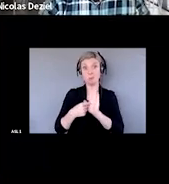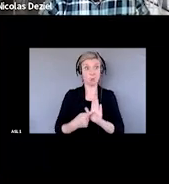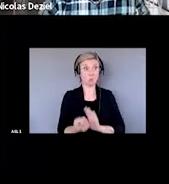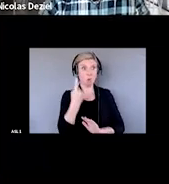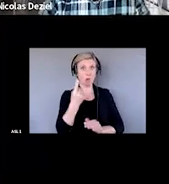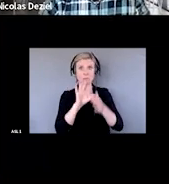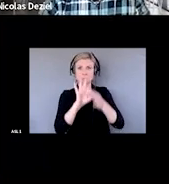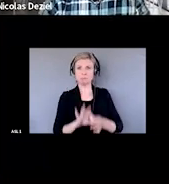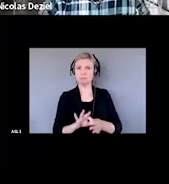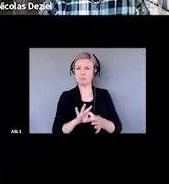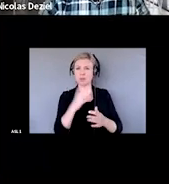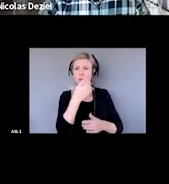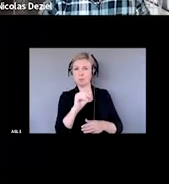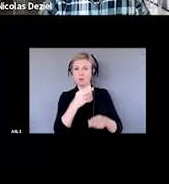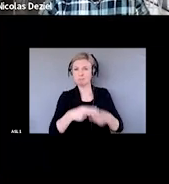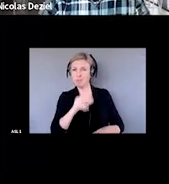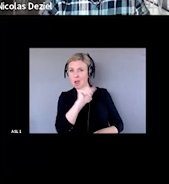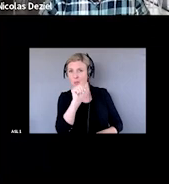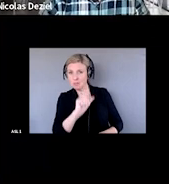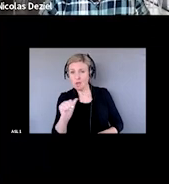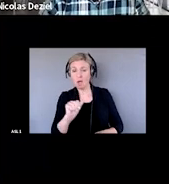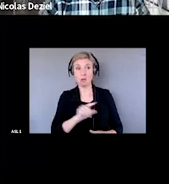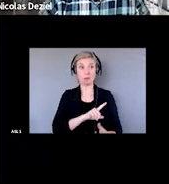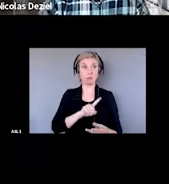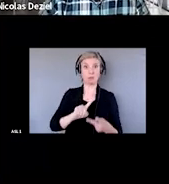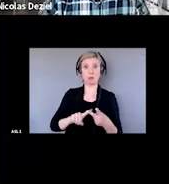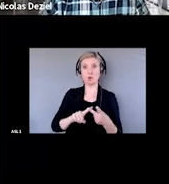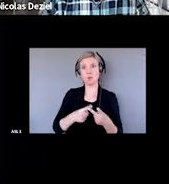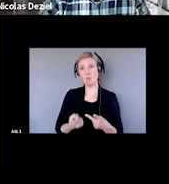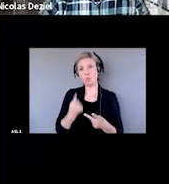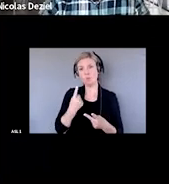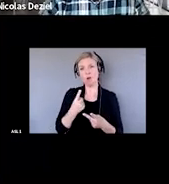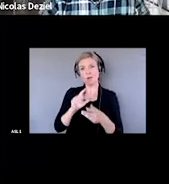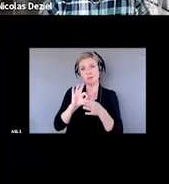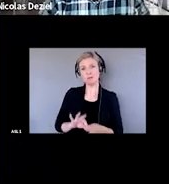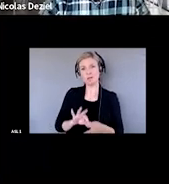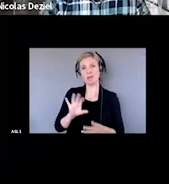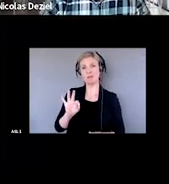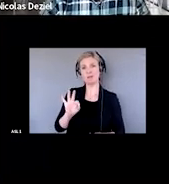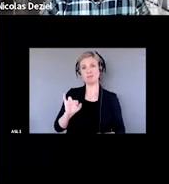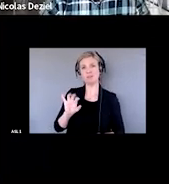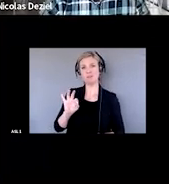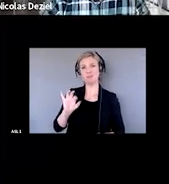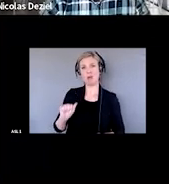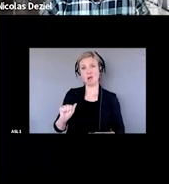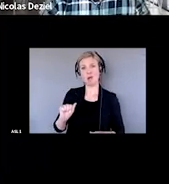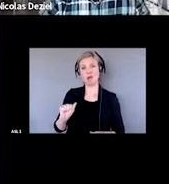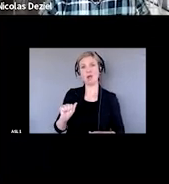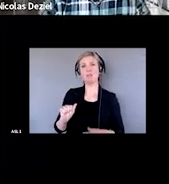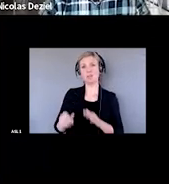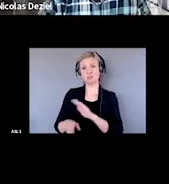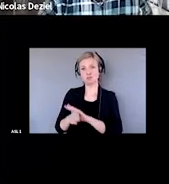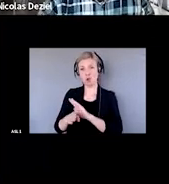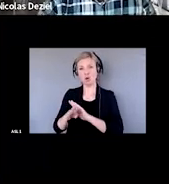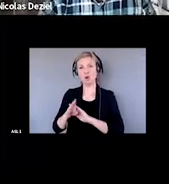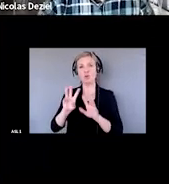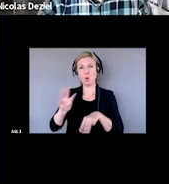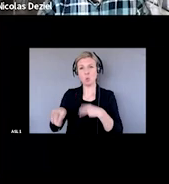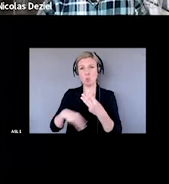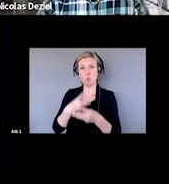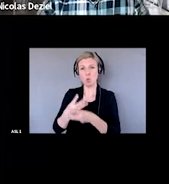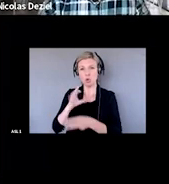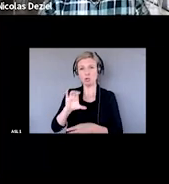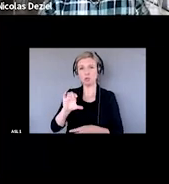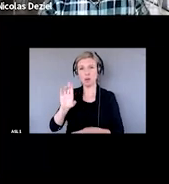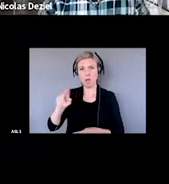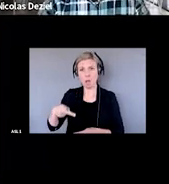We have one on the FIFA World Cup, which took place in the fall of last year, and how they handled counterfeited material at a